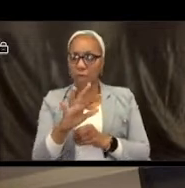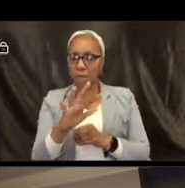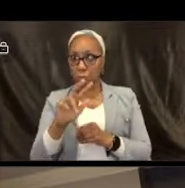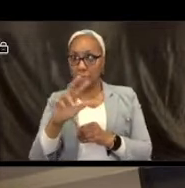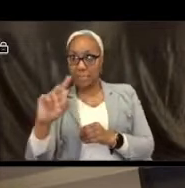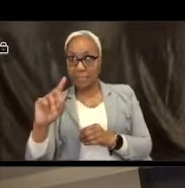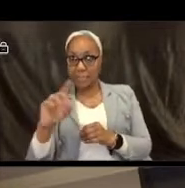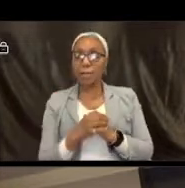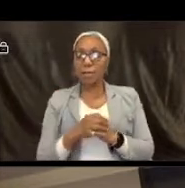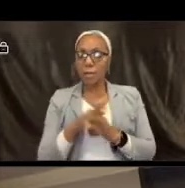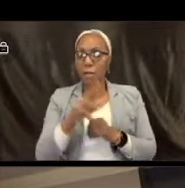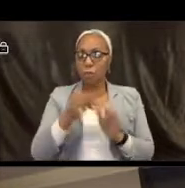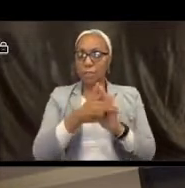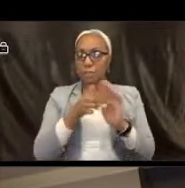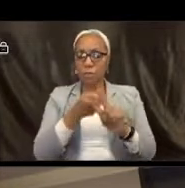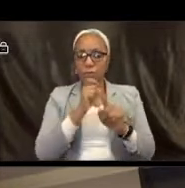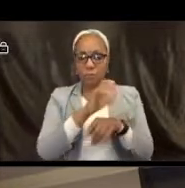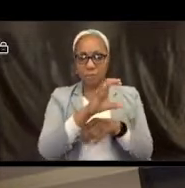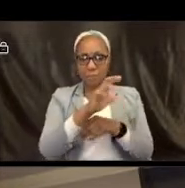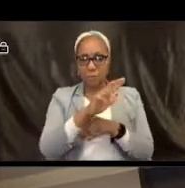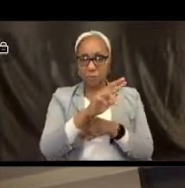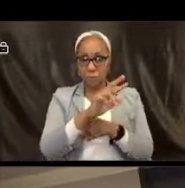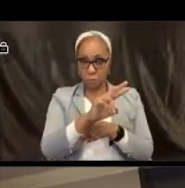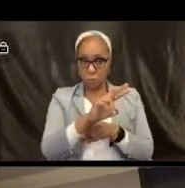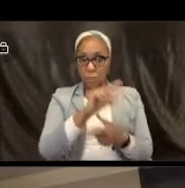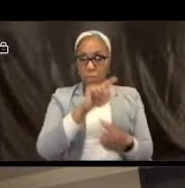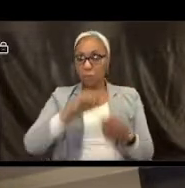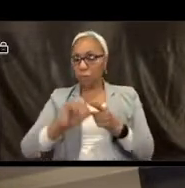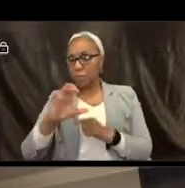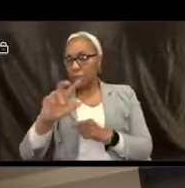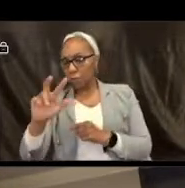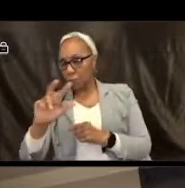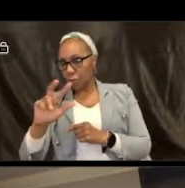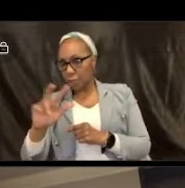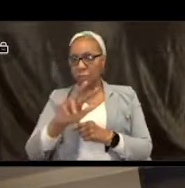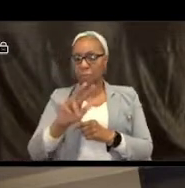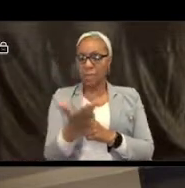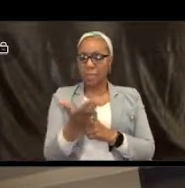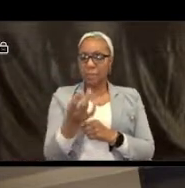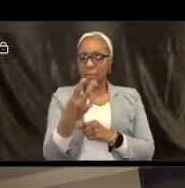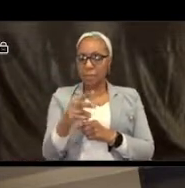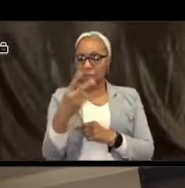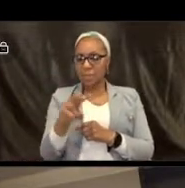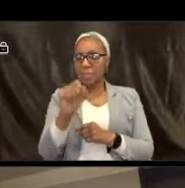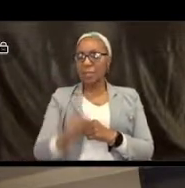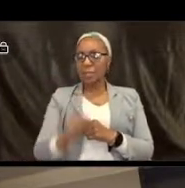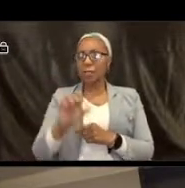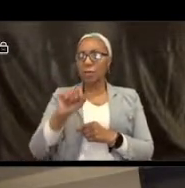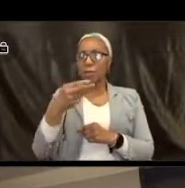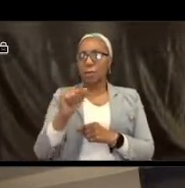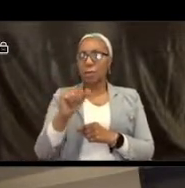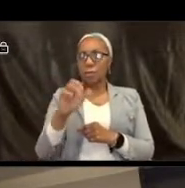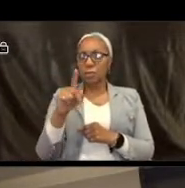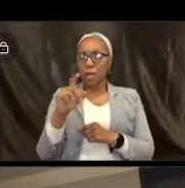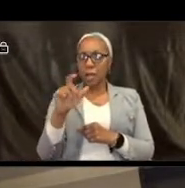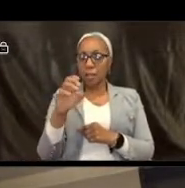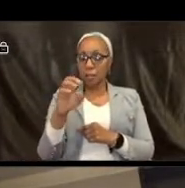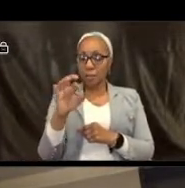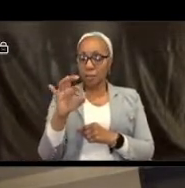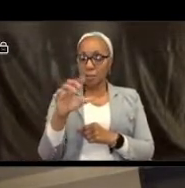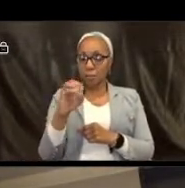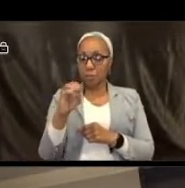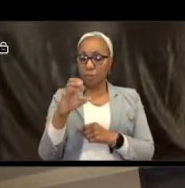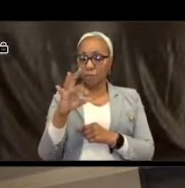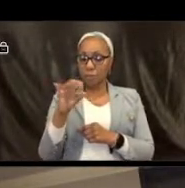Z5093B, rezoning from C2 to C3, 317 South Shackelford Road. Staff recommends approval of the